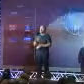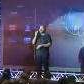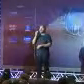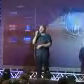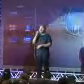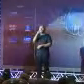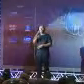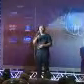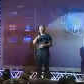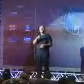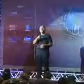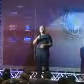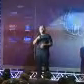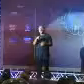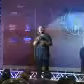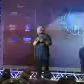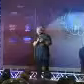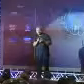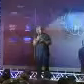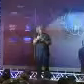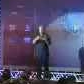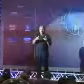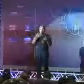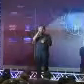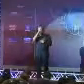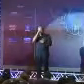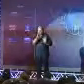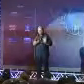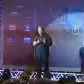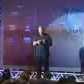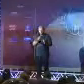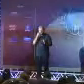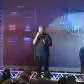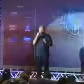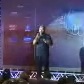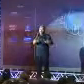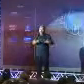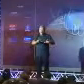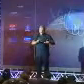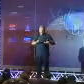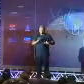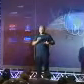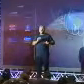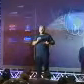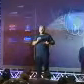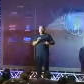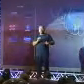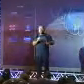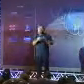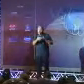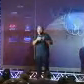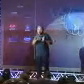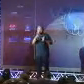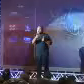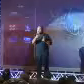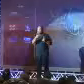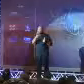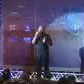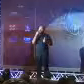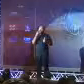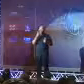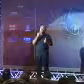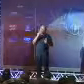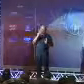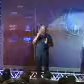We separate training from certification. We allow the students to get the training